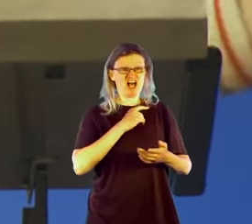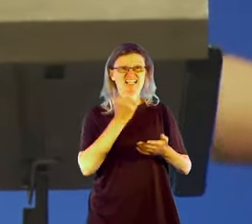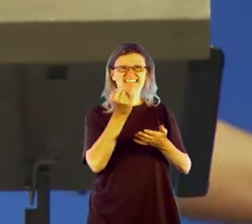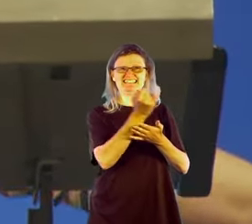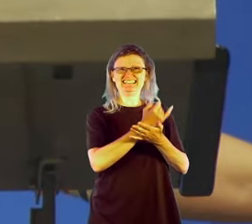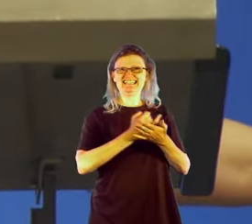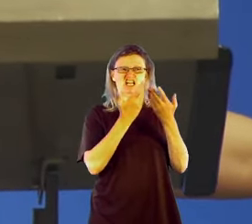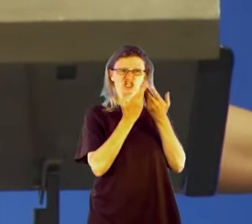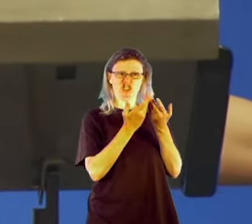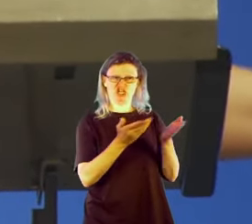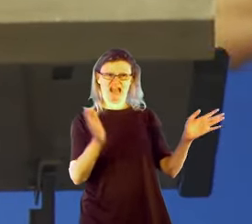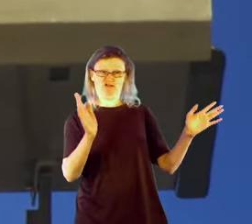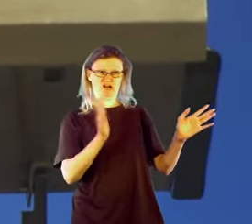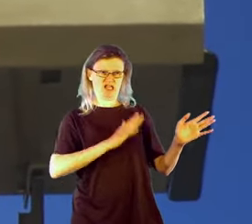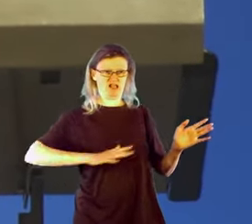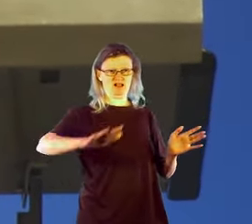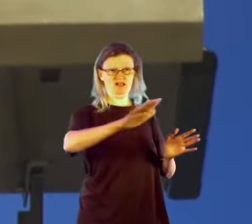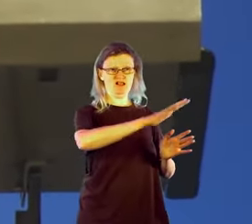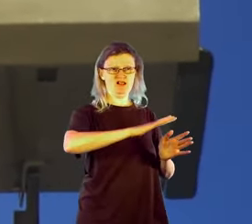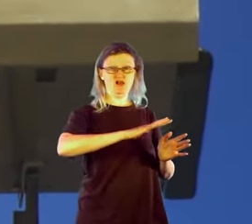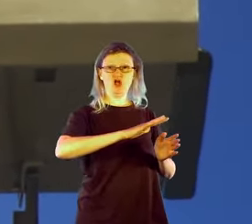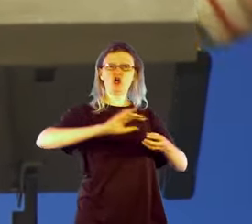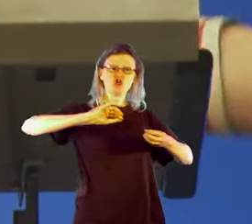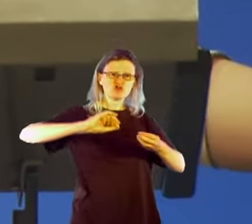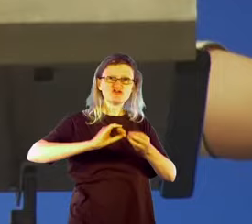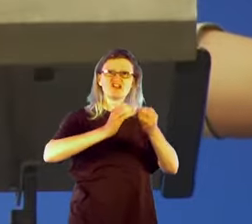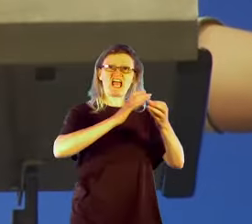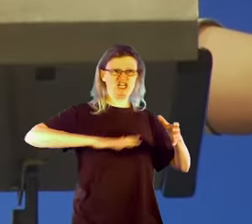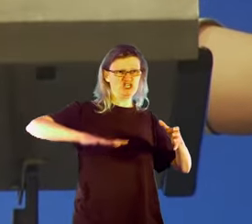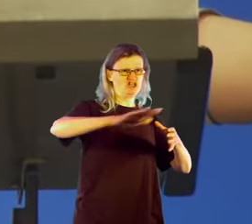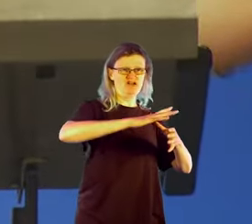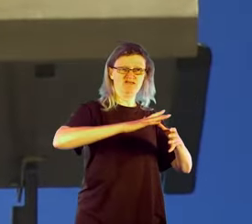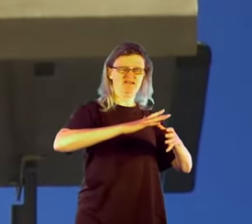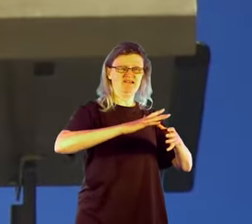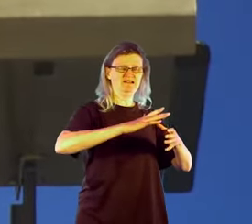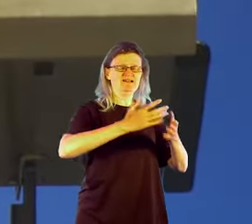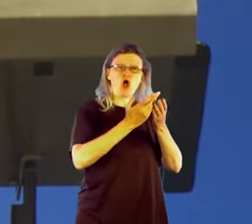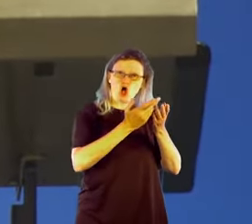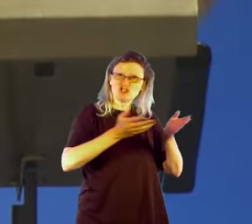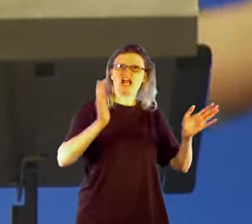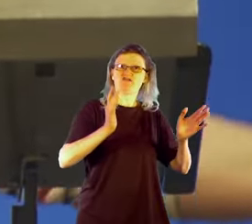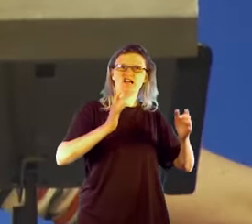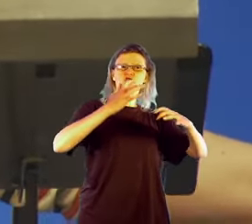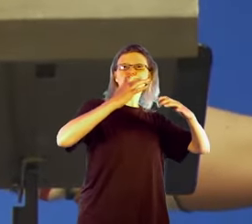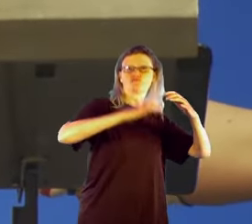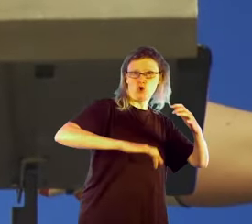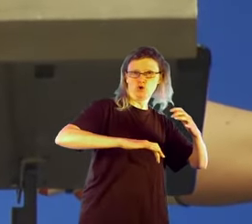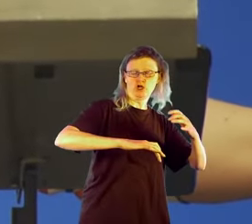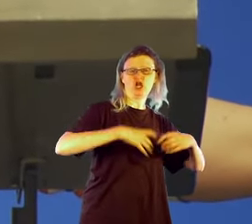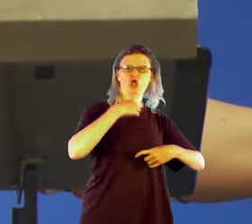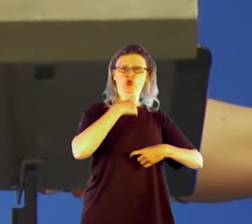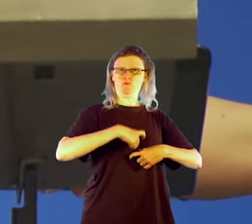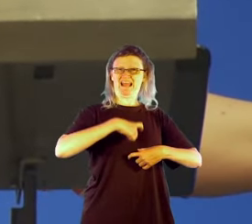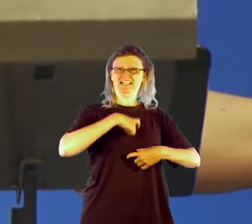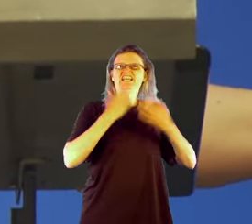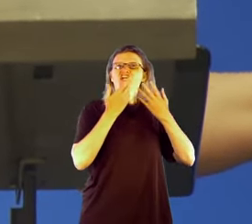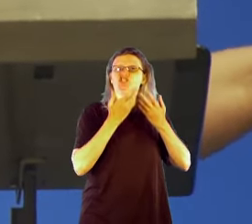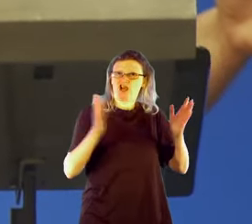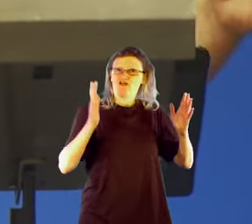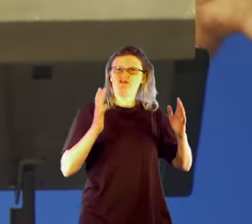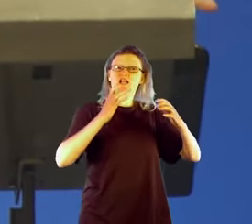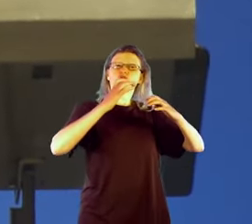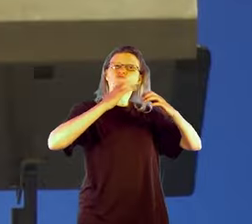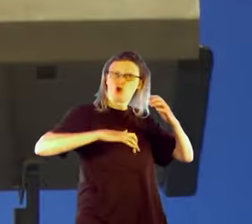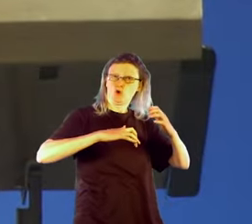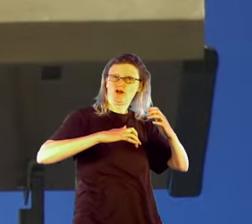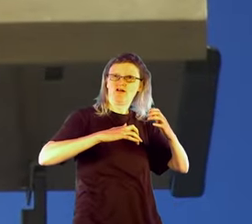a whole, creation as a whole is broken, and humanity as a whole is broken, and